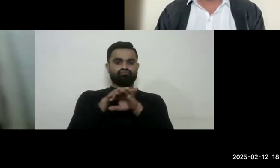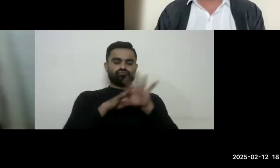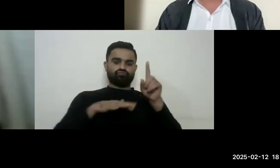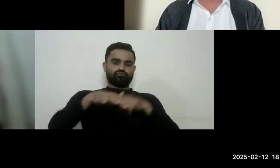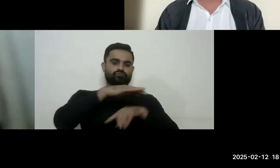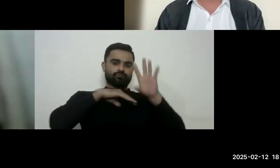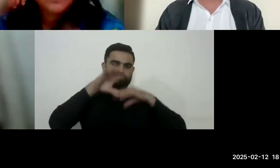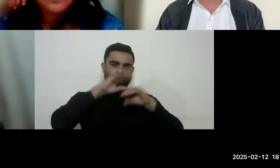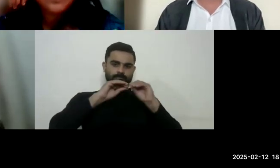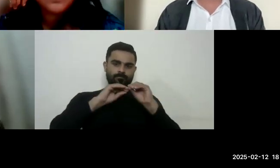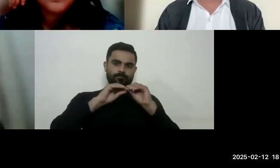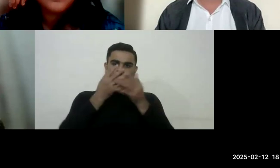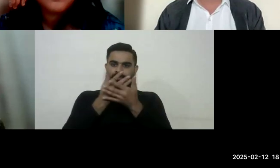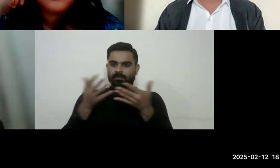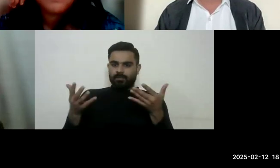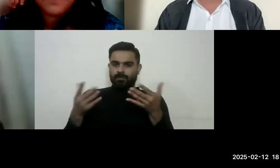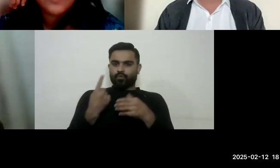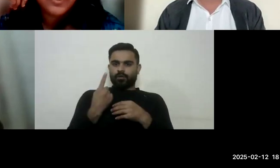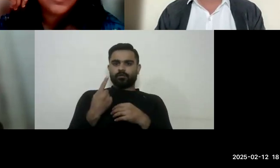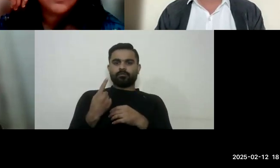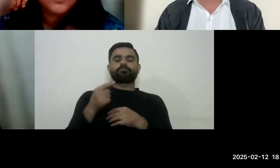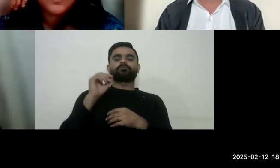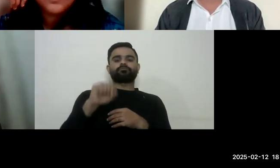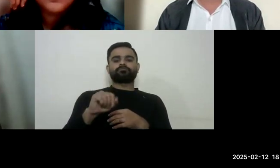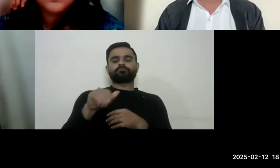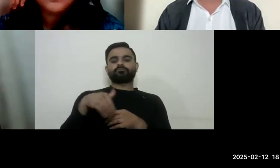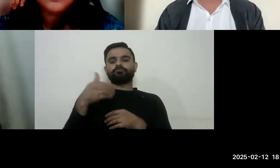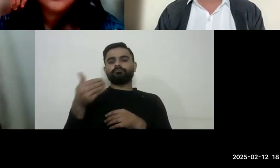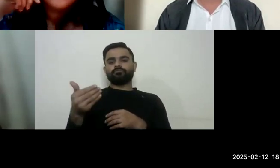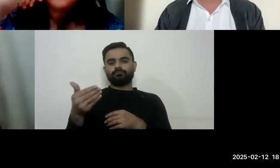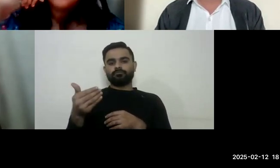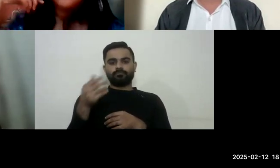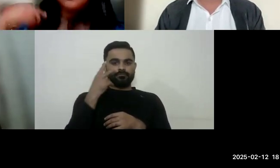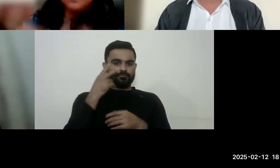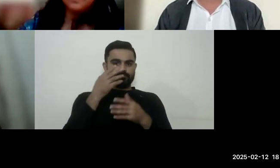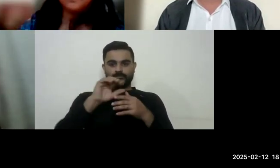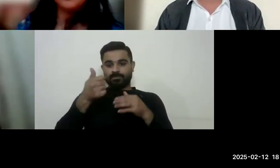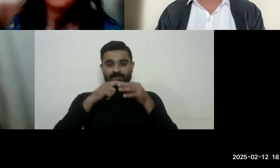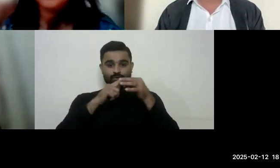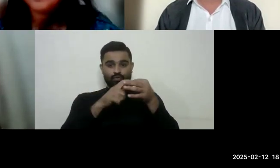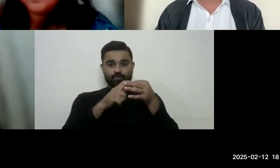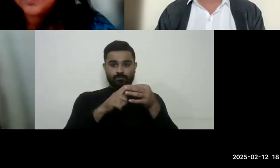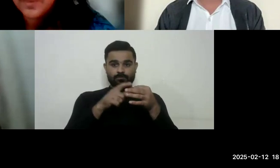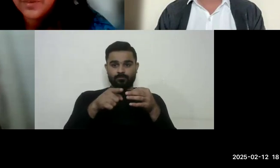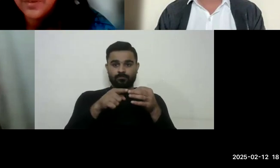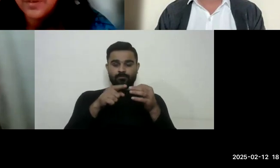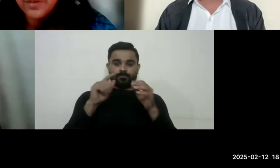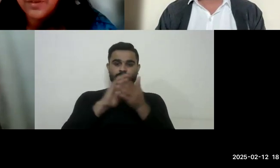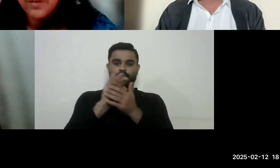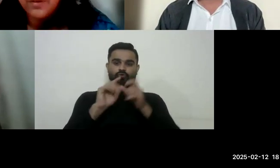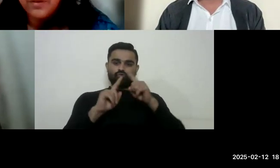environment rather than a divisive one. With that, I can also see another question that has propped up in the